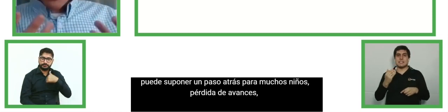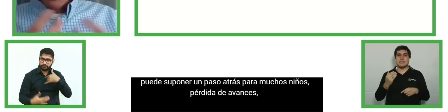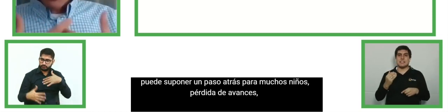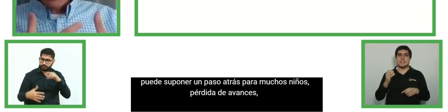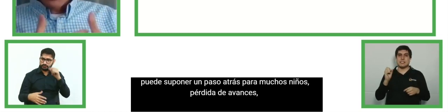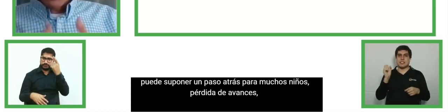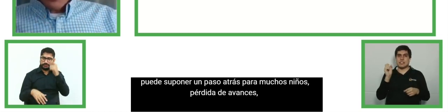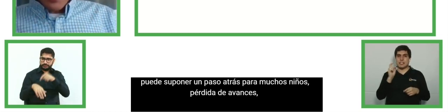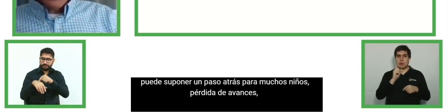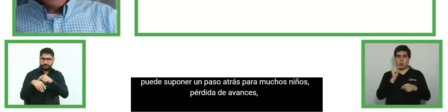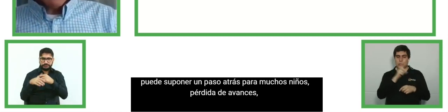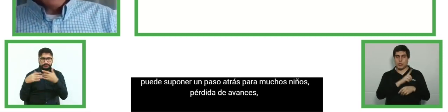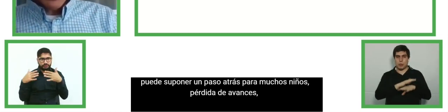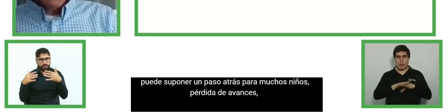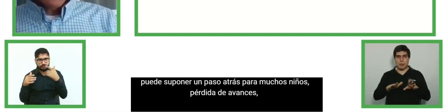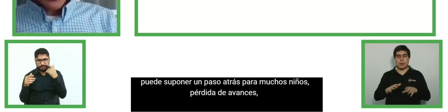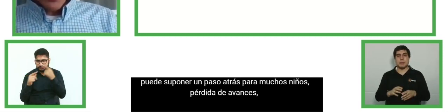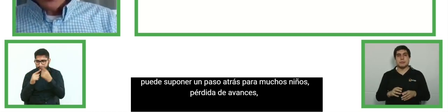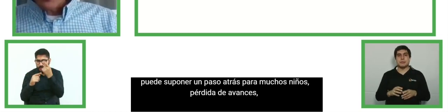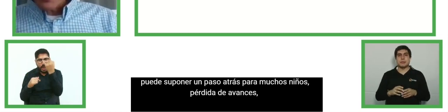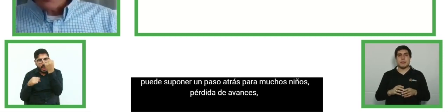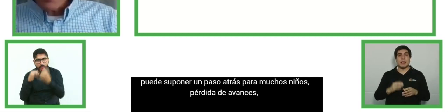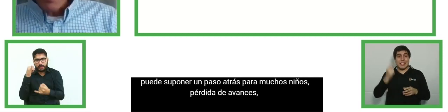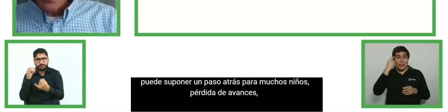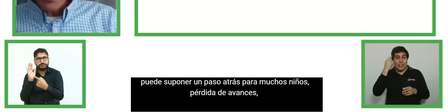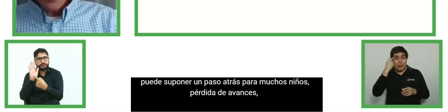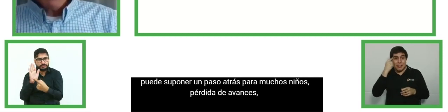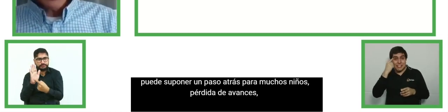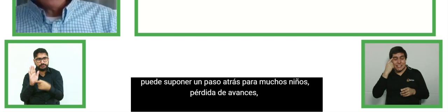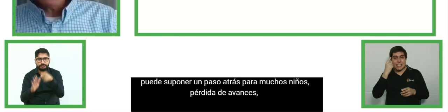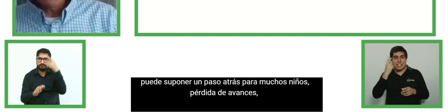You need to see what kind of measures